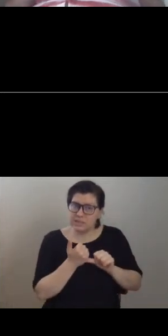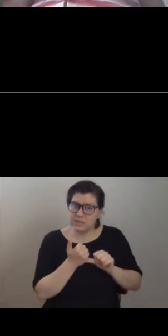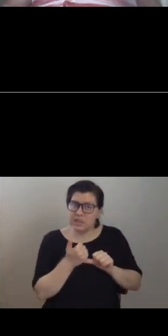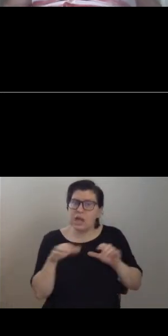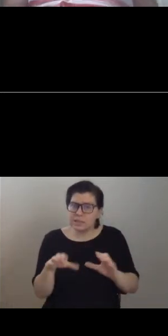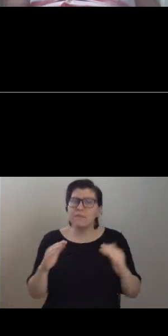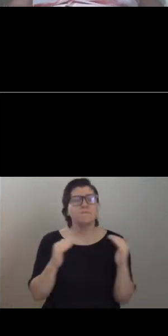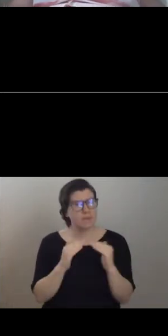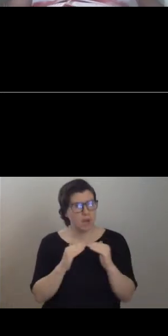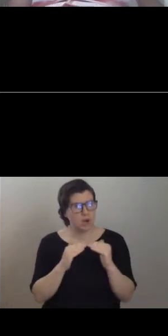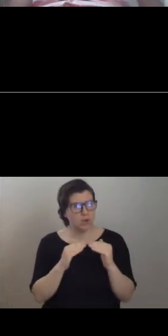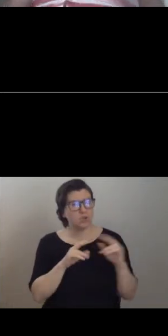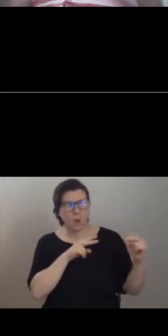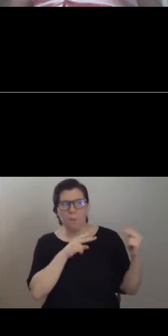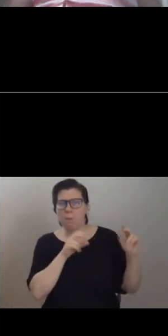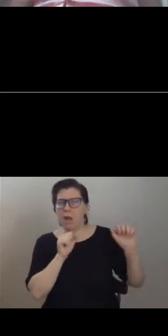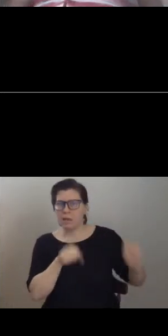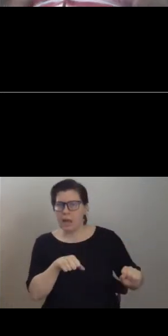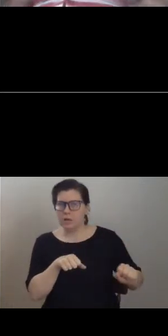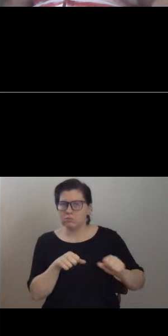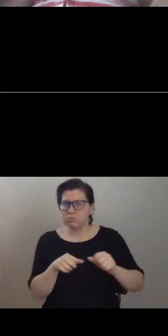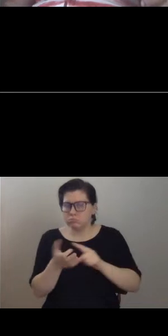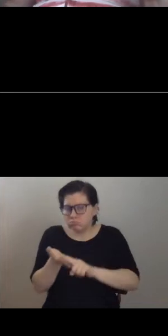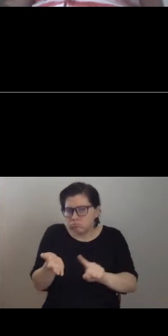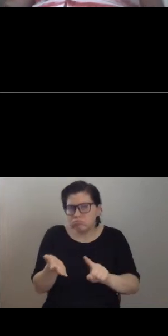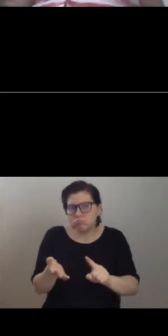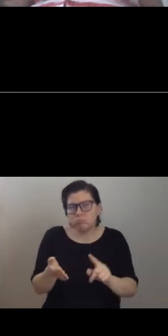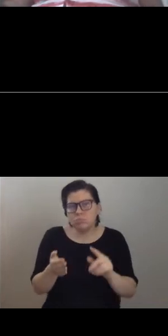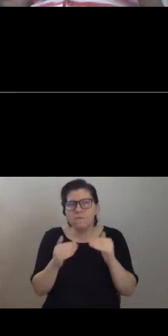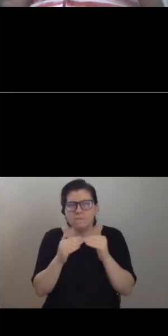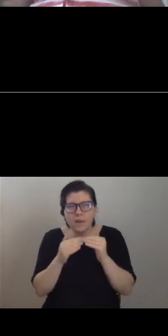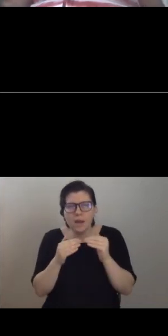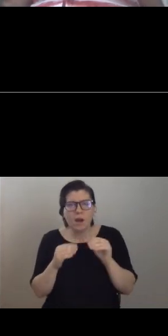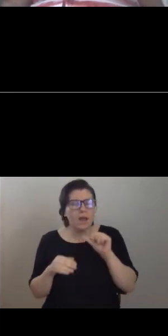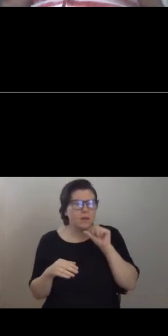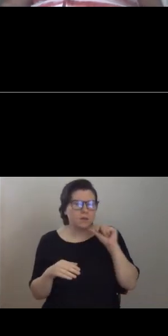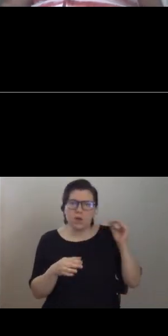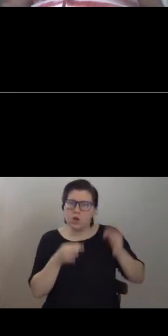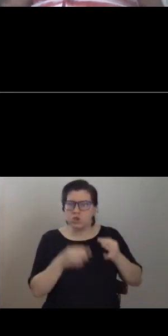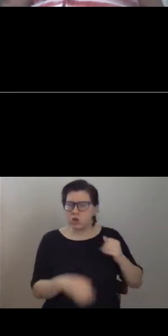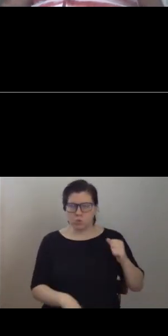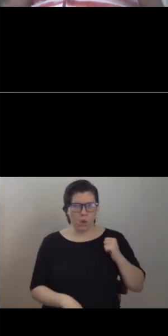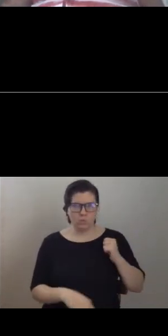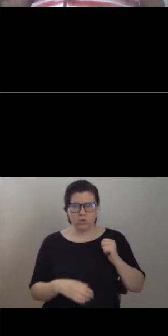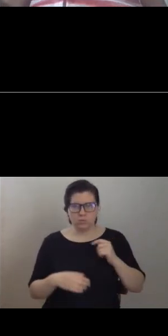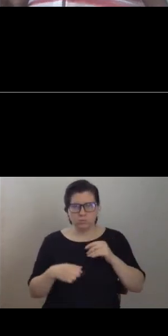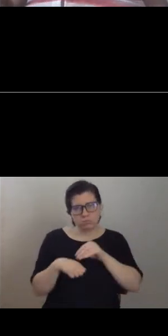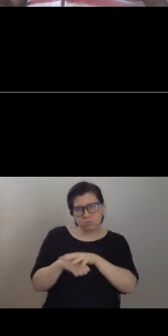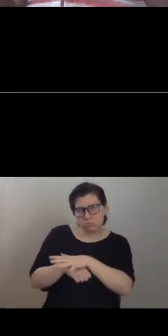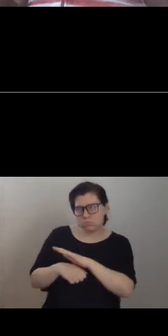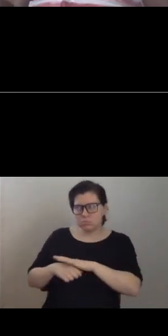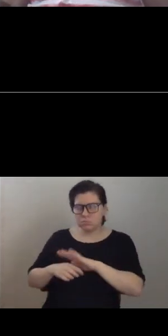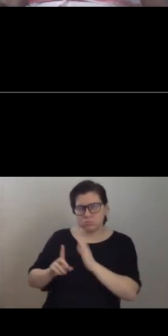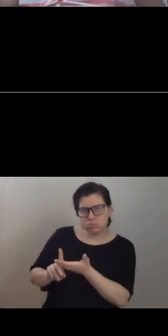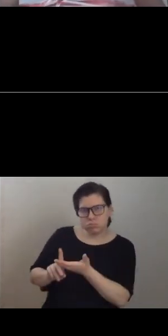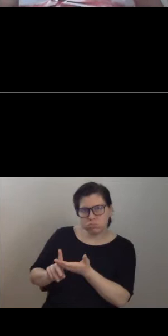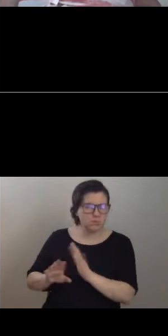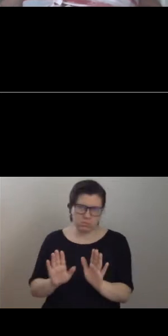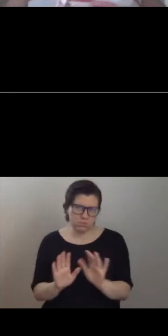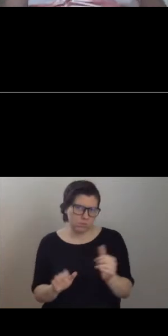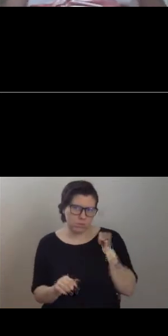fairly, and that neither one of the judges are trying to influence or change the way you want to vote.